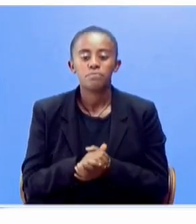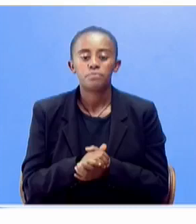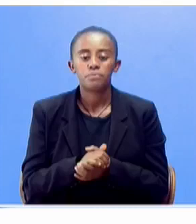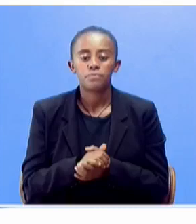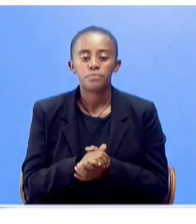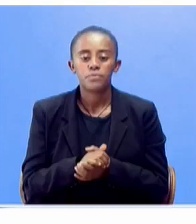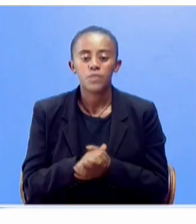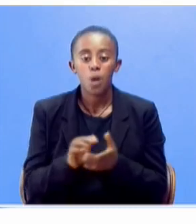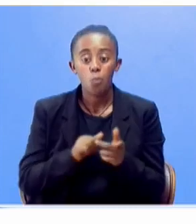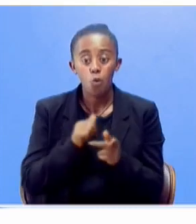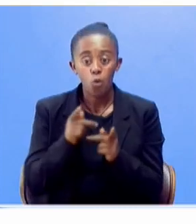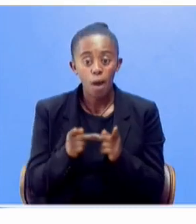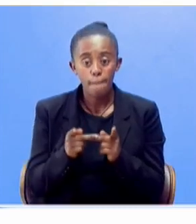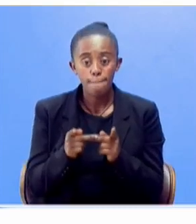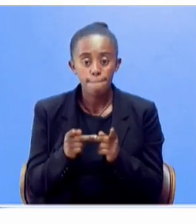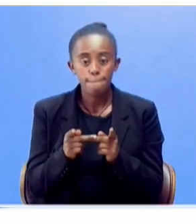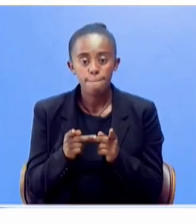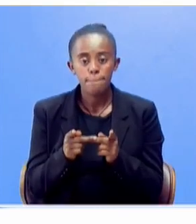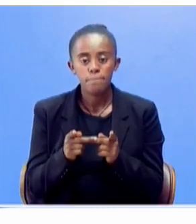a program,